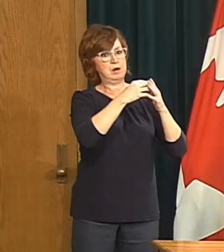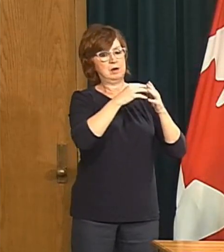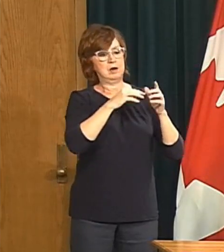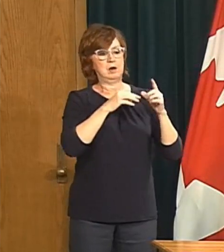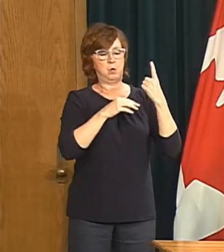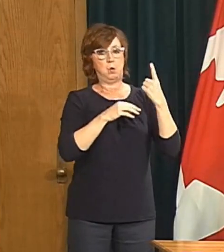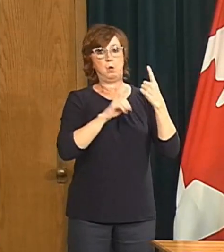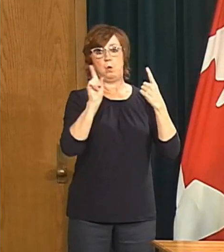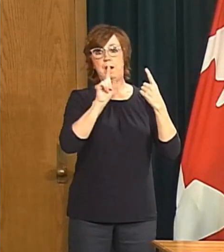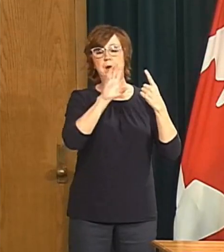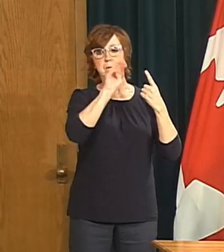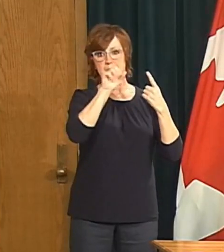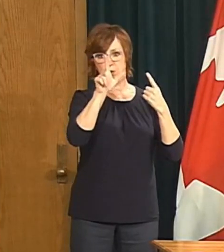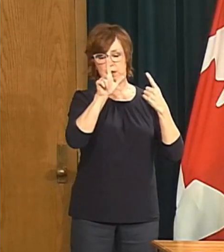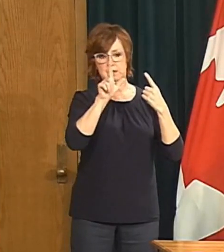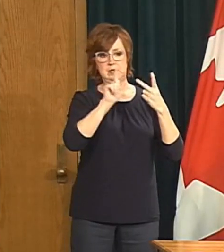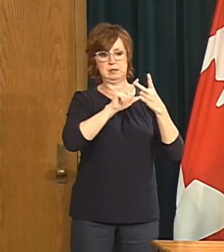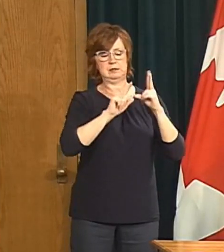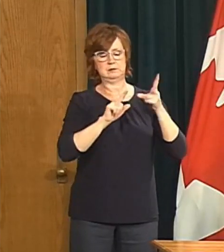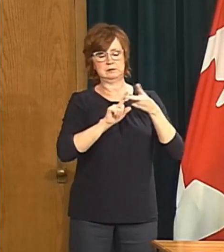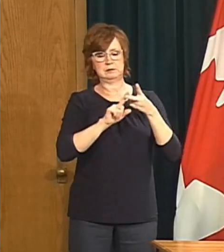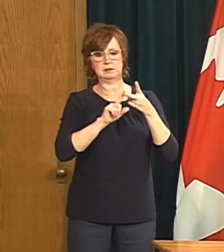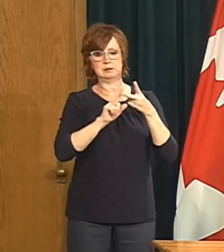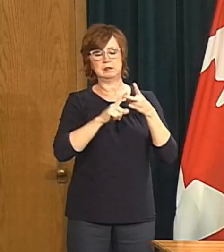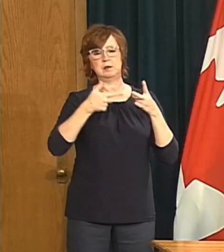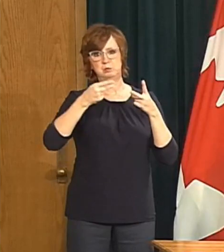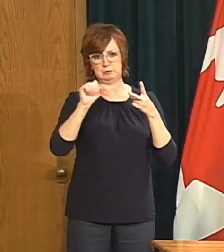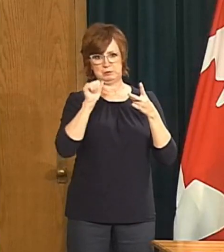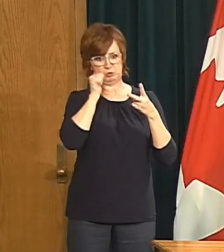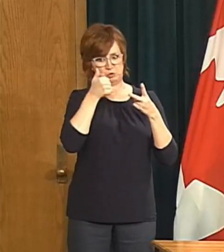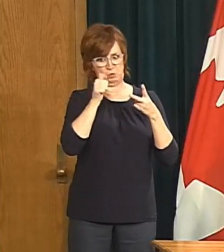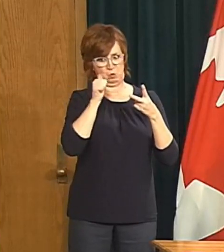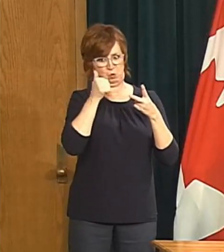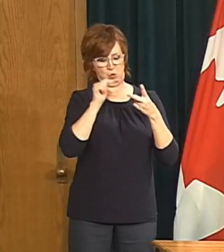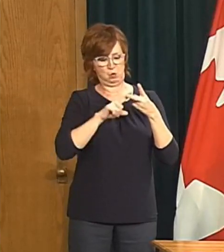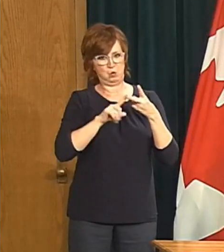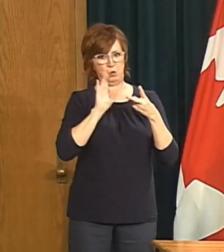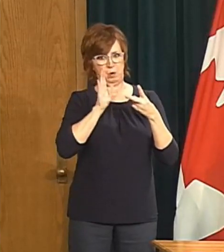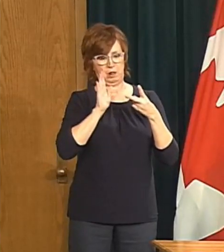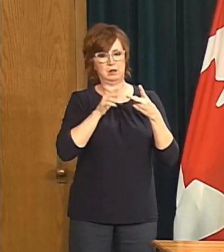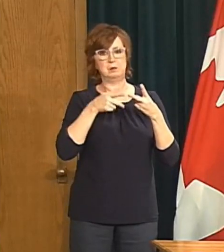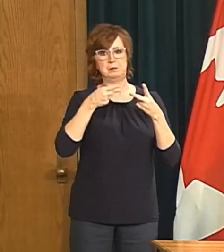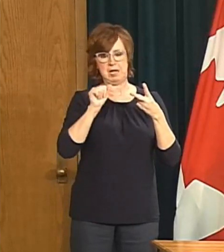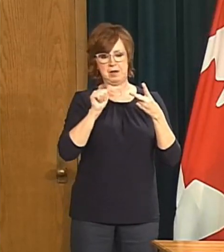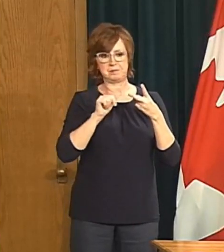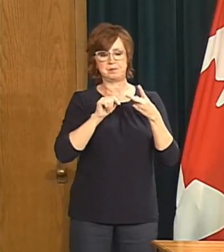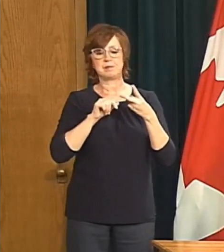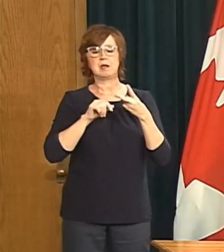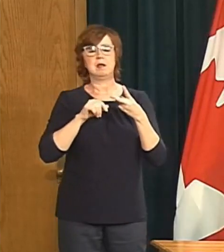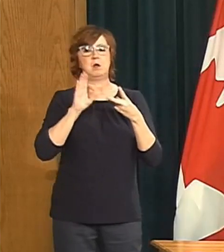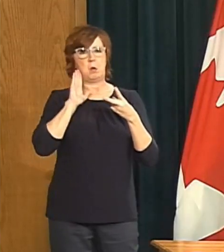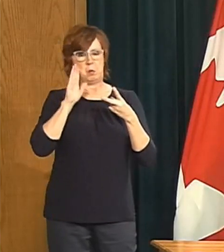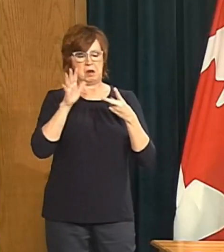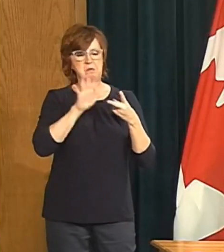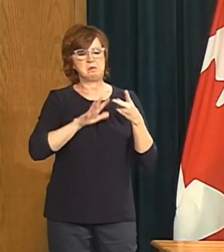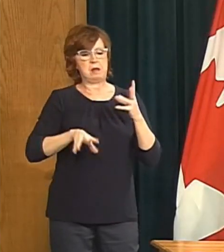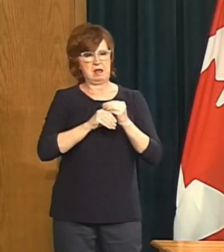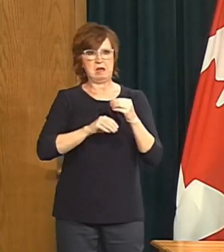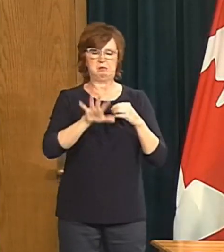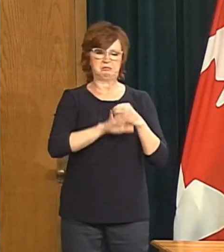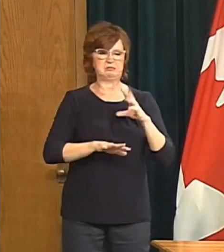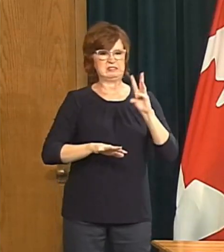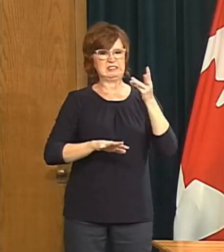will be up and running in Prince Albert tomorrow. And the units will be provided to about a dozen additional